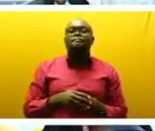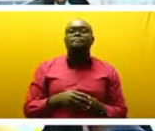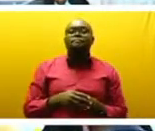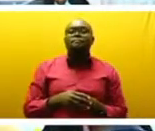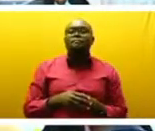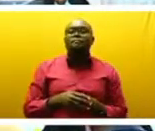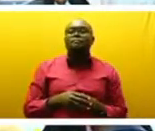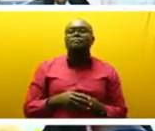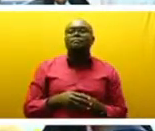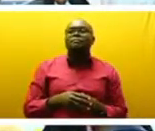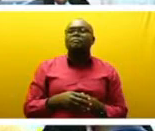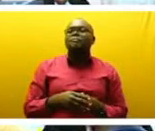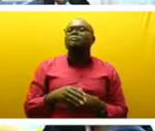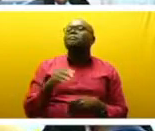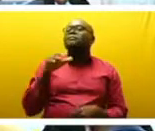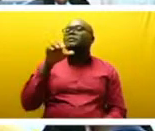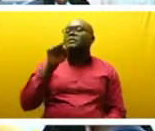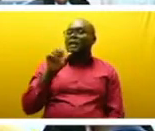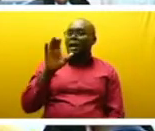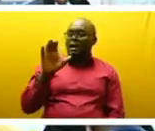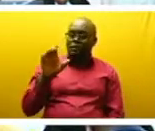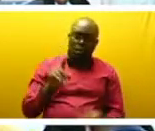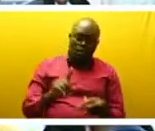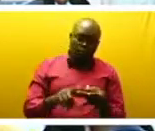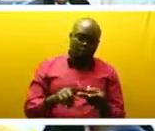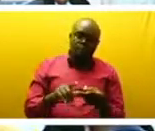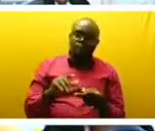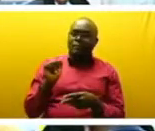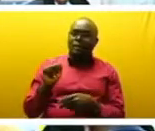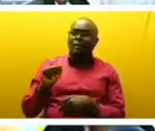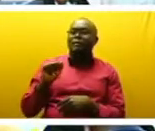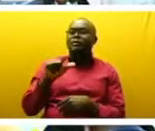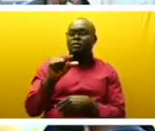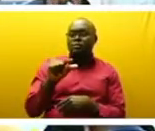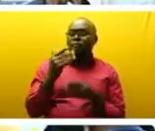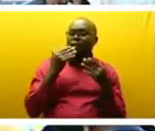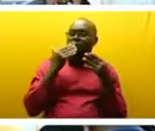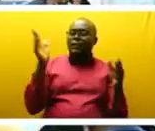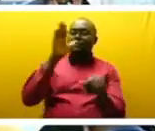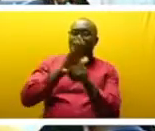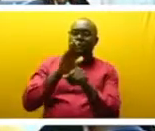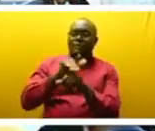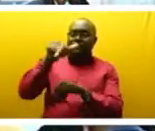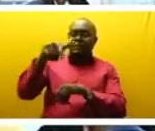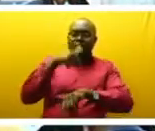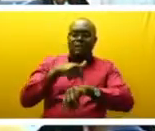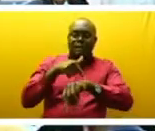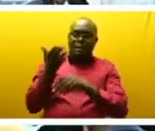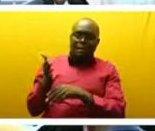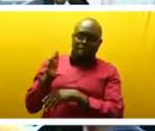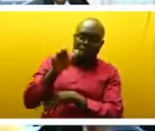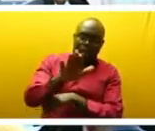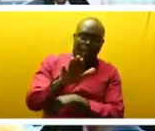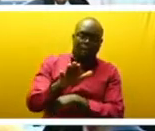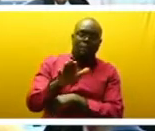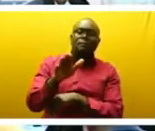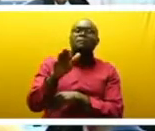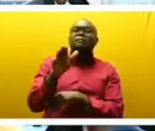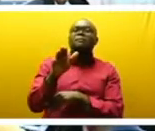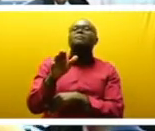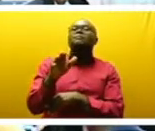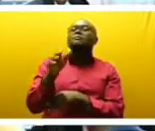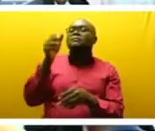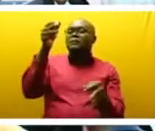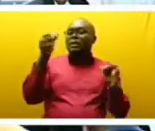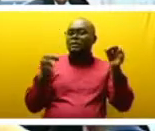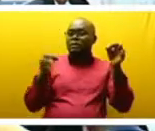AG, Senior Counsel. Thank you very much. At this juncture, I return this to the Judge President to